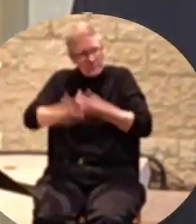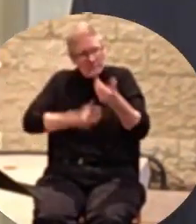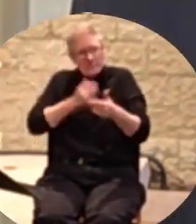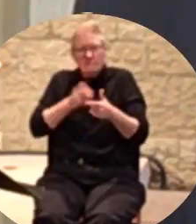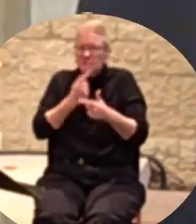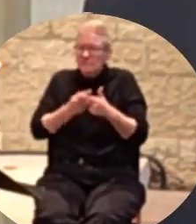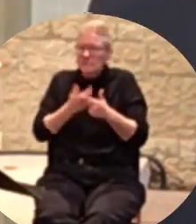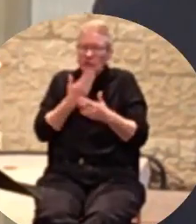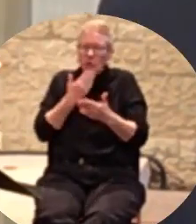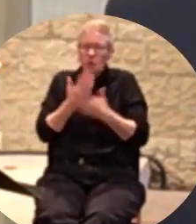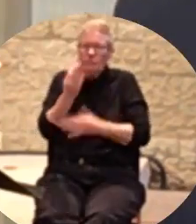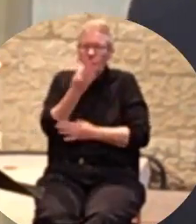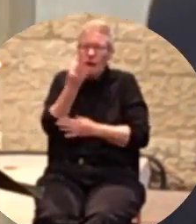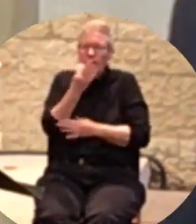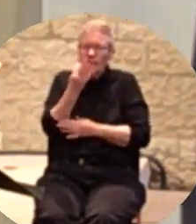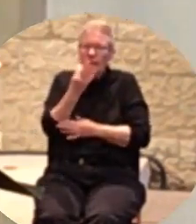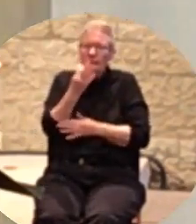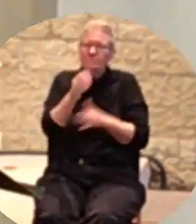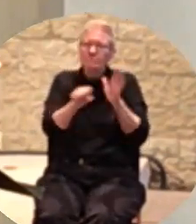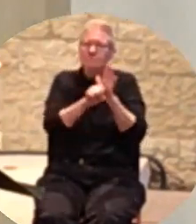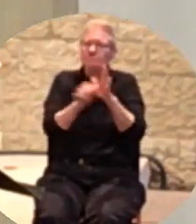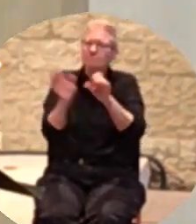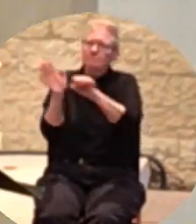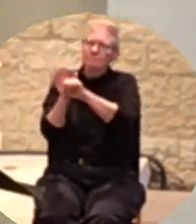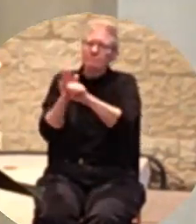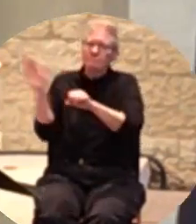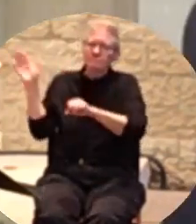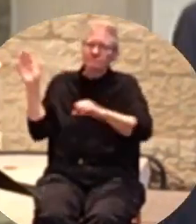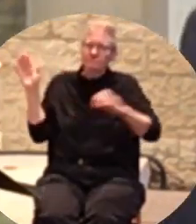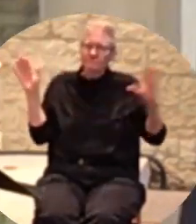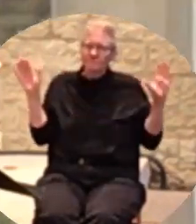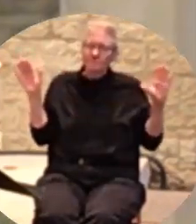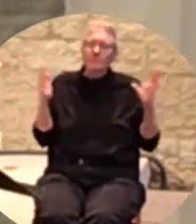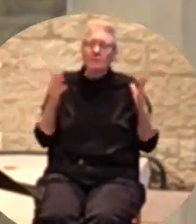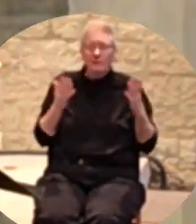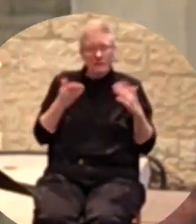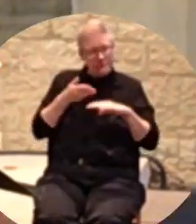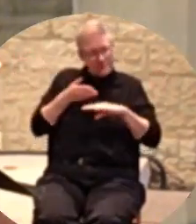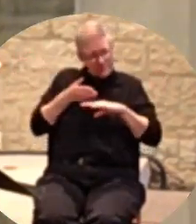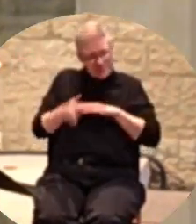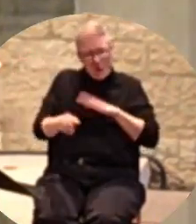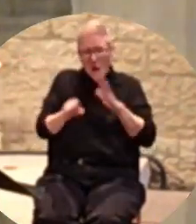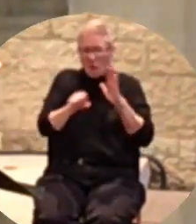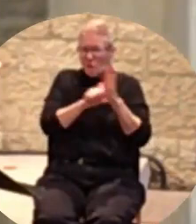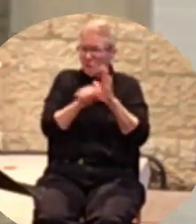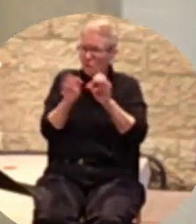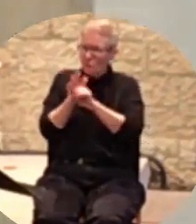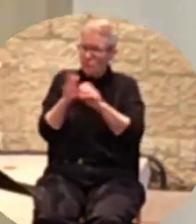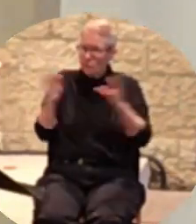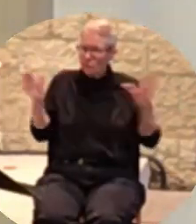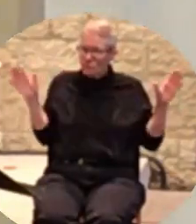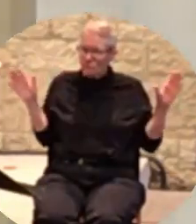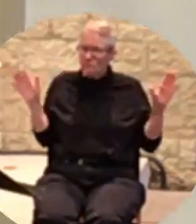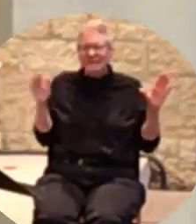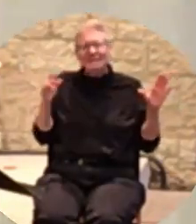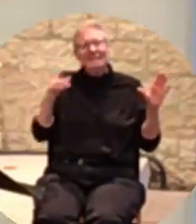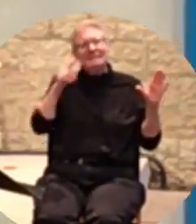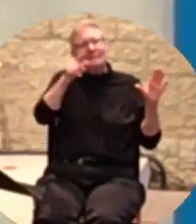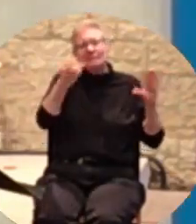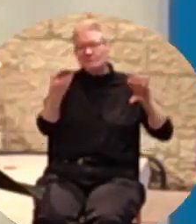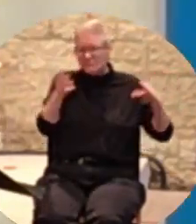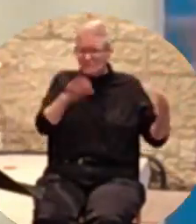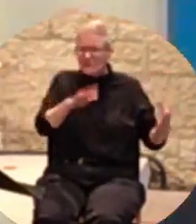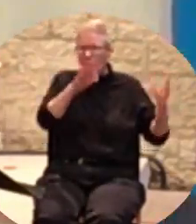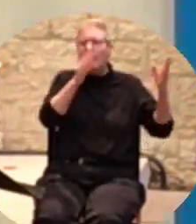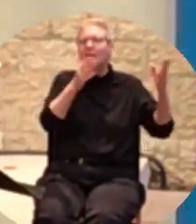crucifixion. And following the crucifixion, of course, we're told that Jesus' body was put in the garden tomb. And 2 years ago,